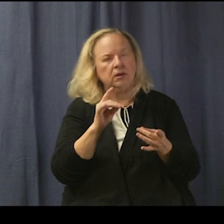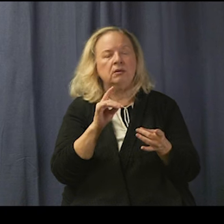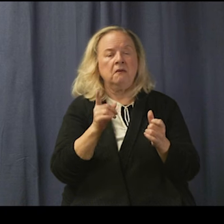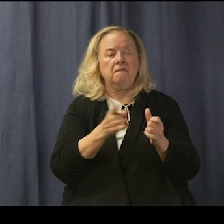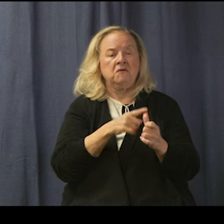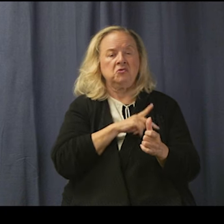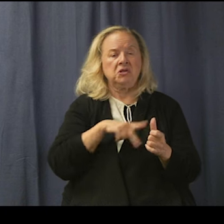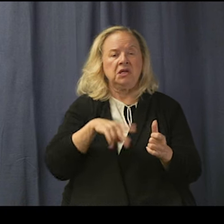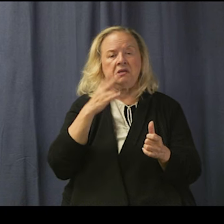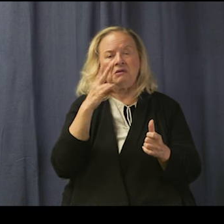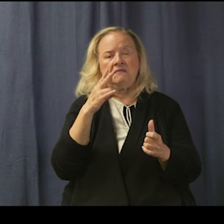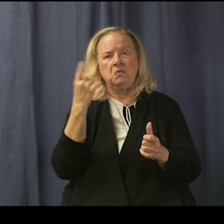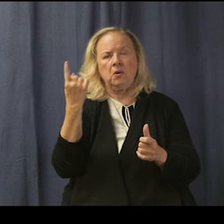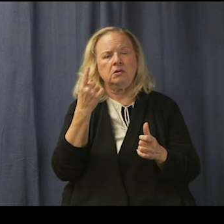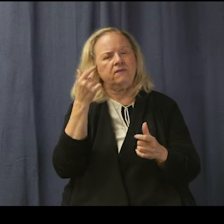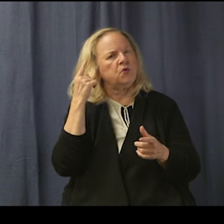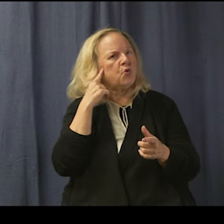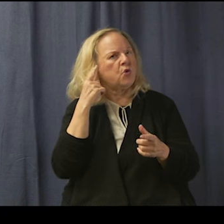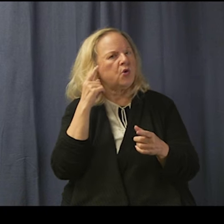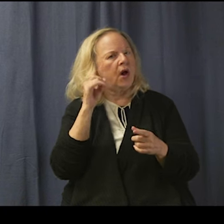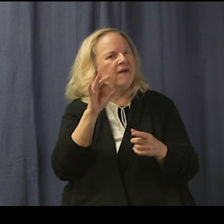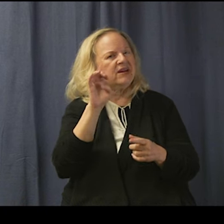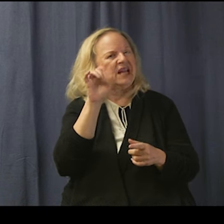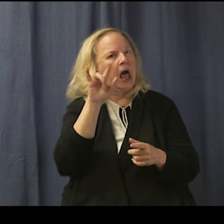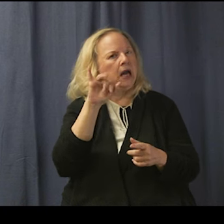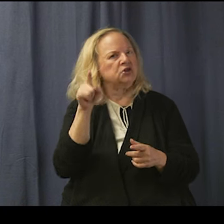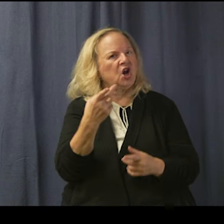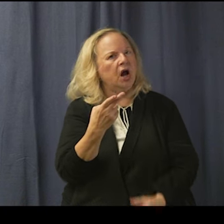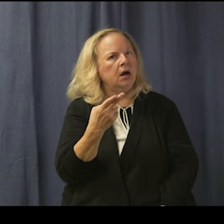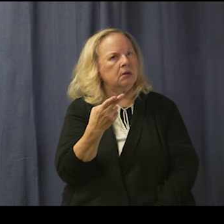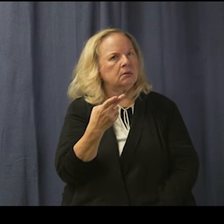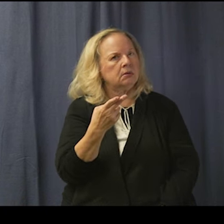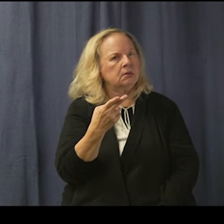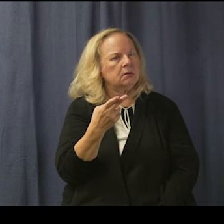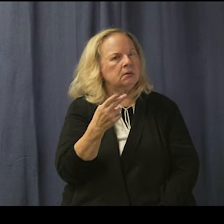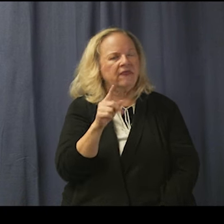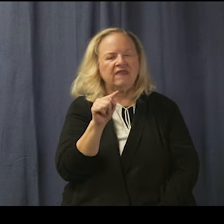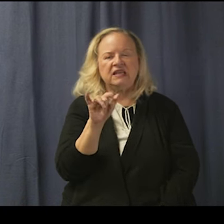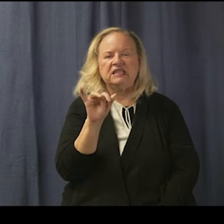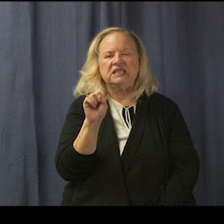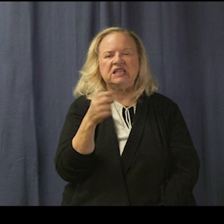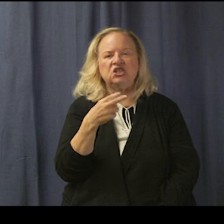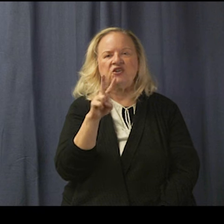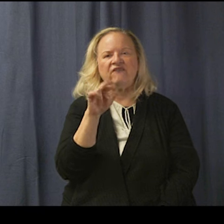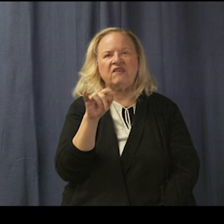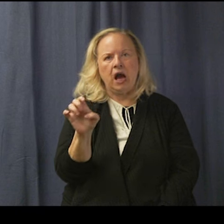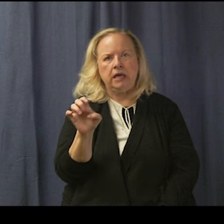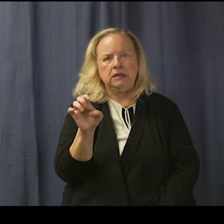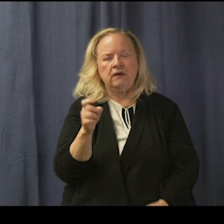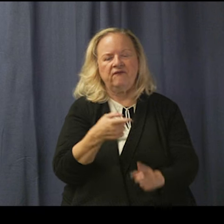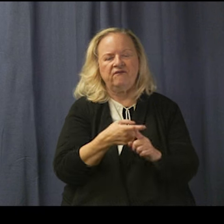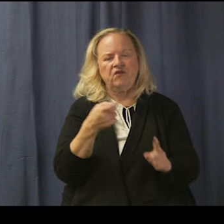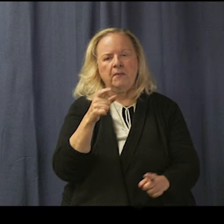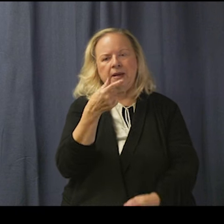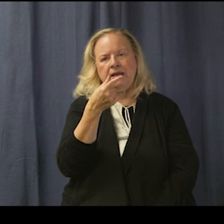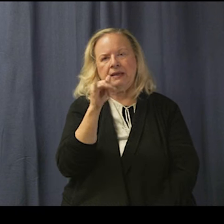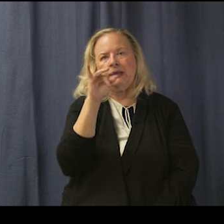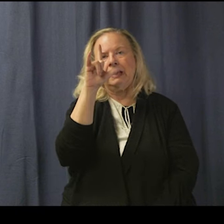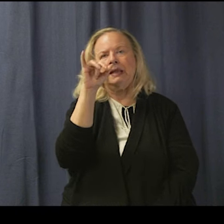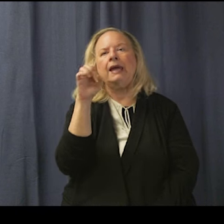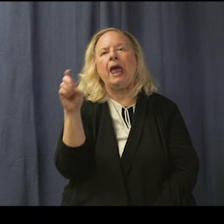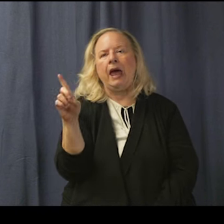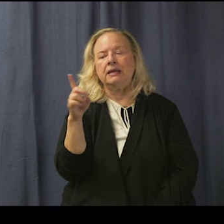in 1 Kings 17:1, how many have heard of Elijah, the Tishbite? He was of the inhabitants of Gilead, and